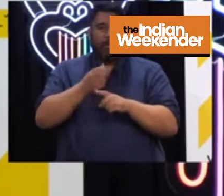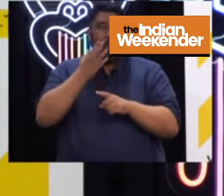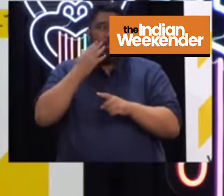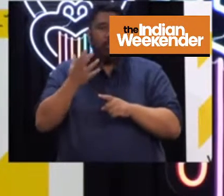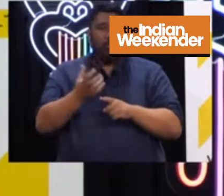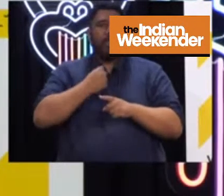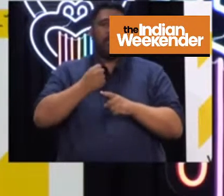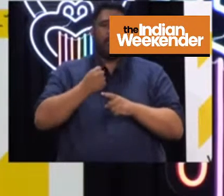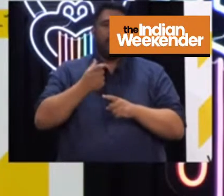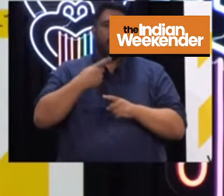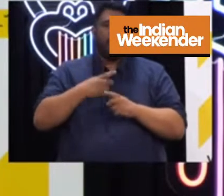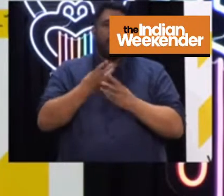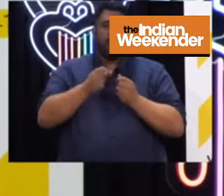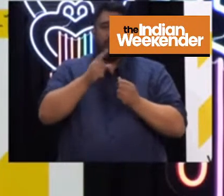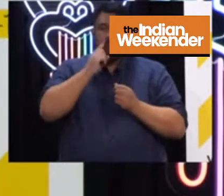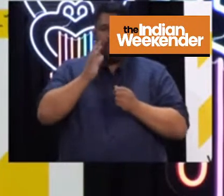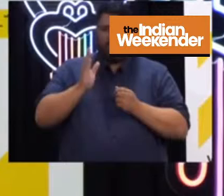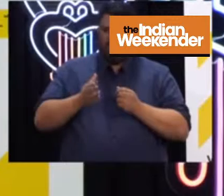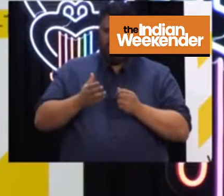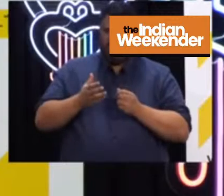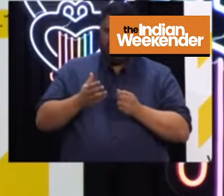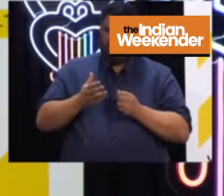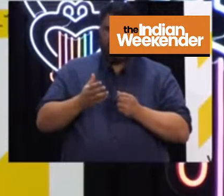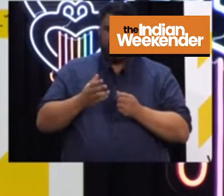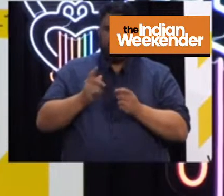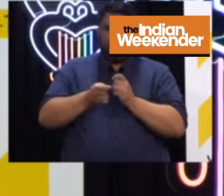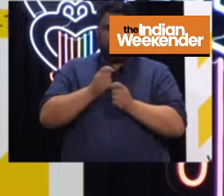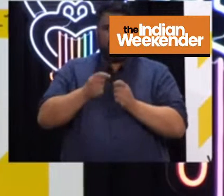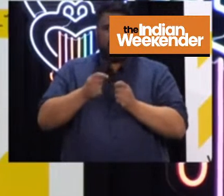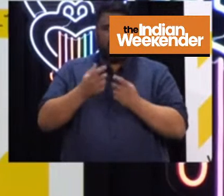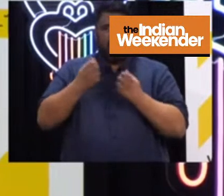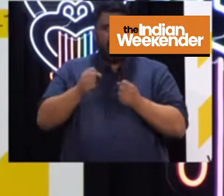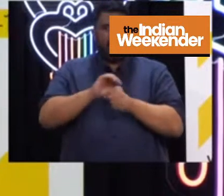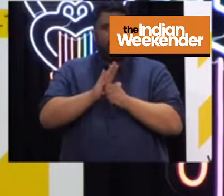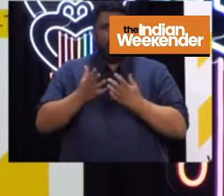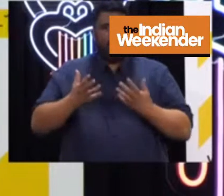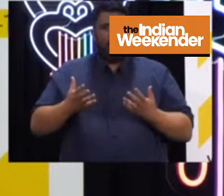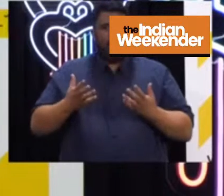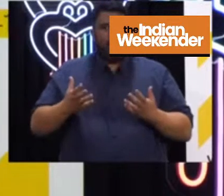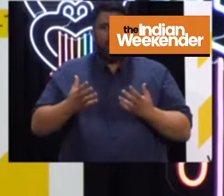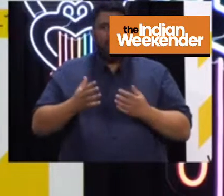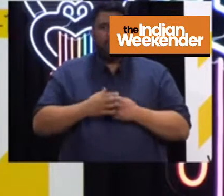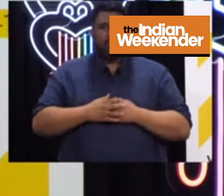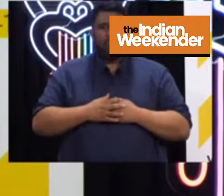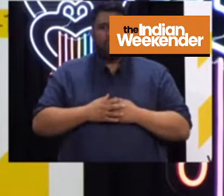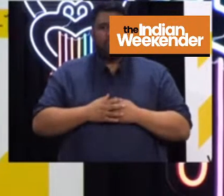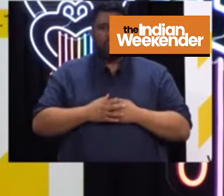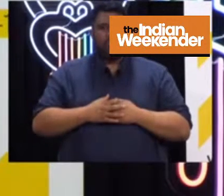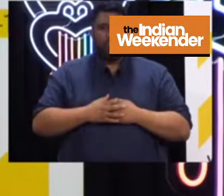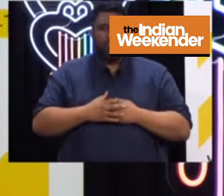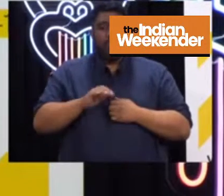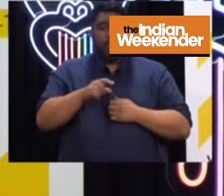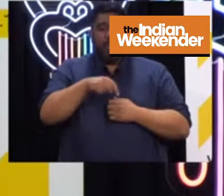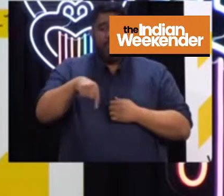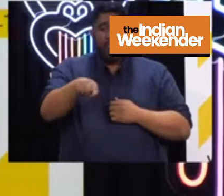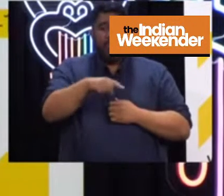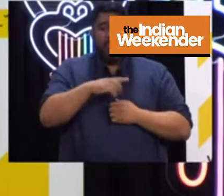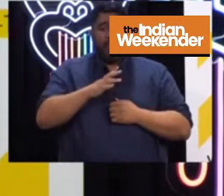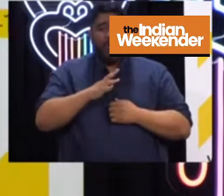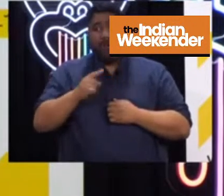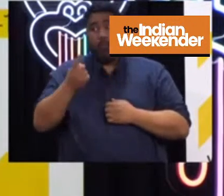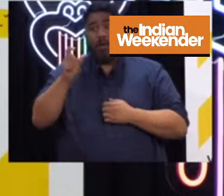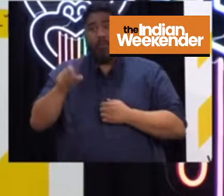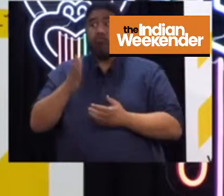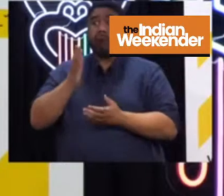successively then infected. And then, sadly, in some cases it's taking until one of them becomes very unwell till they're seeking